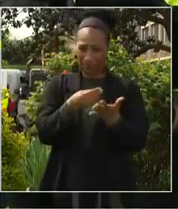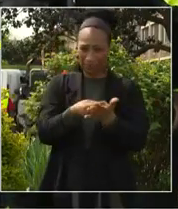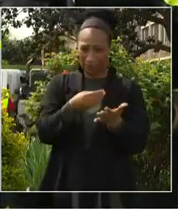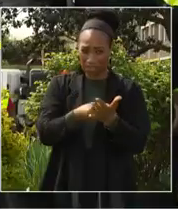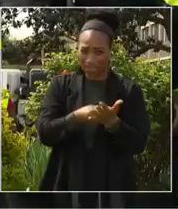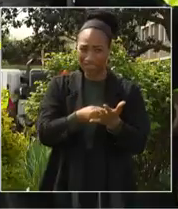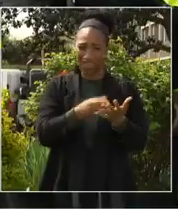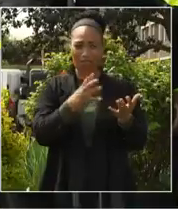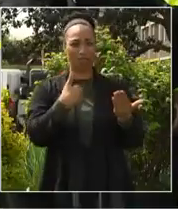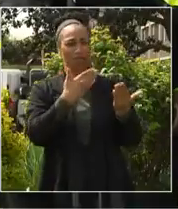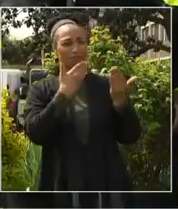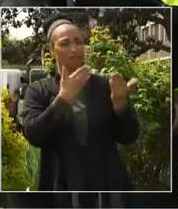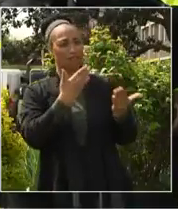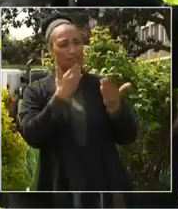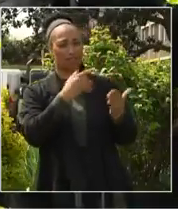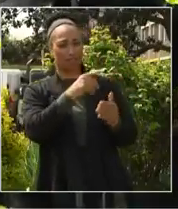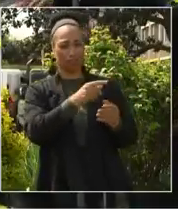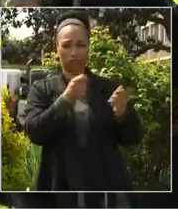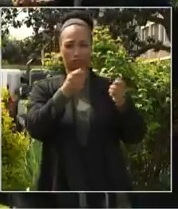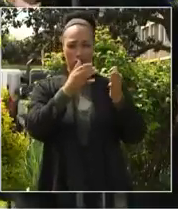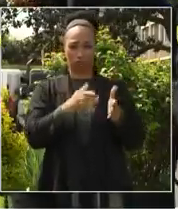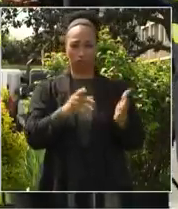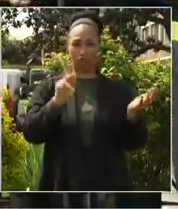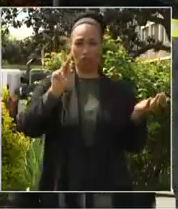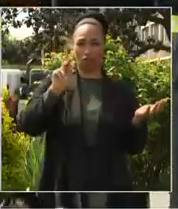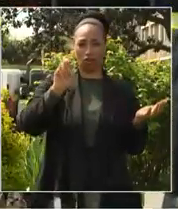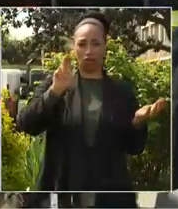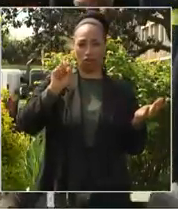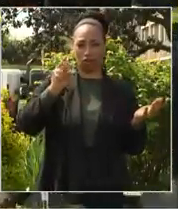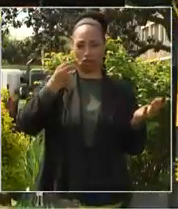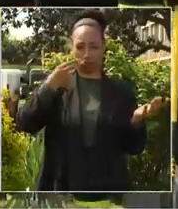DDOT teams. Thank you, Director Kirschbaum.